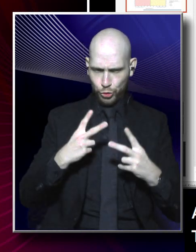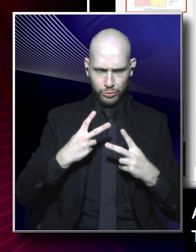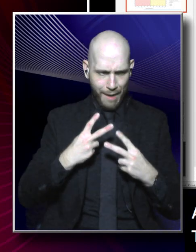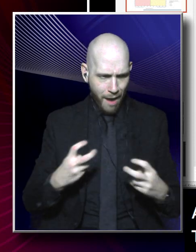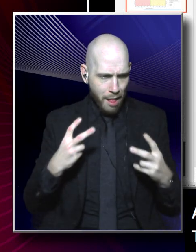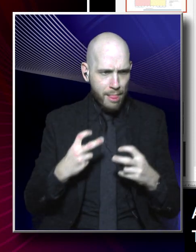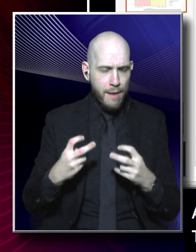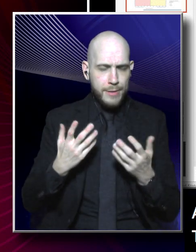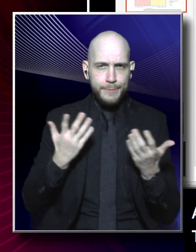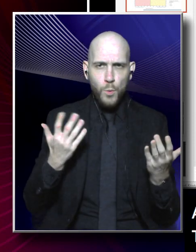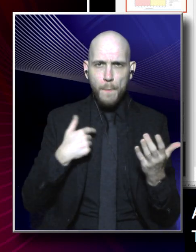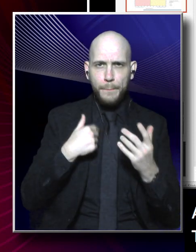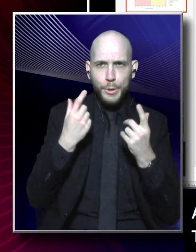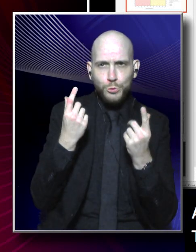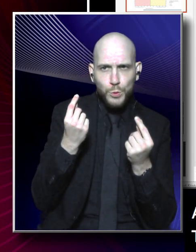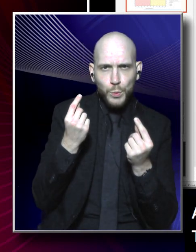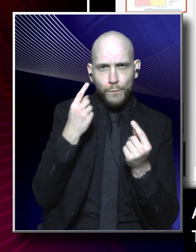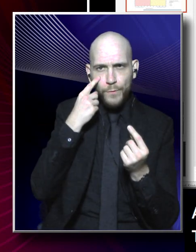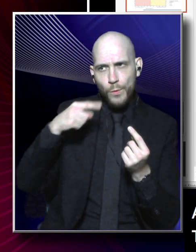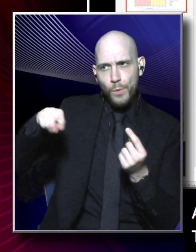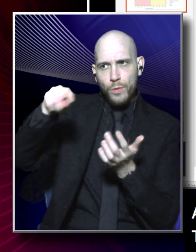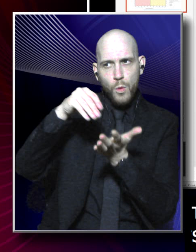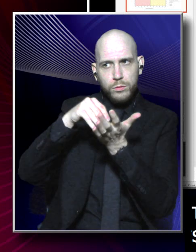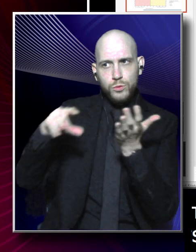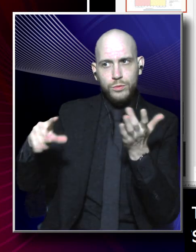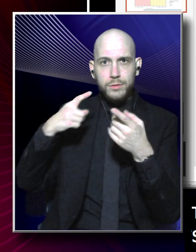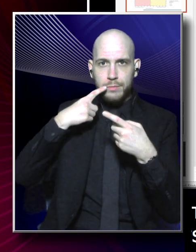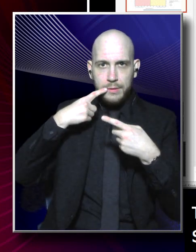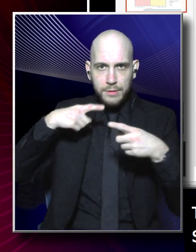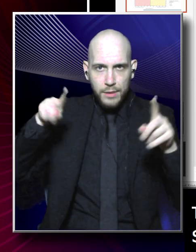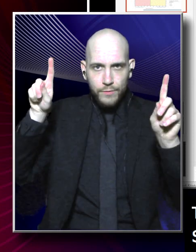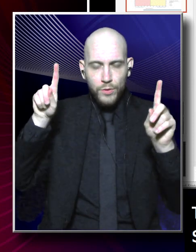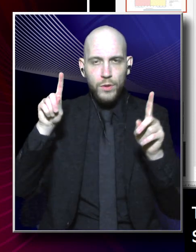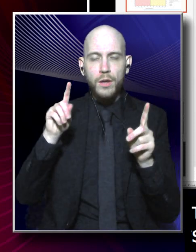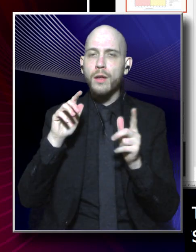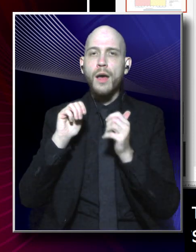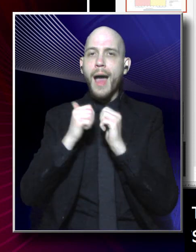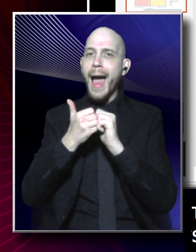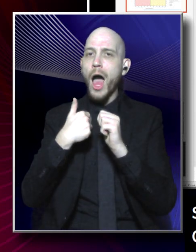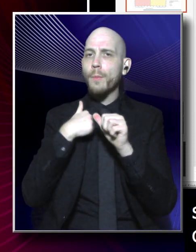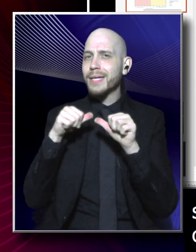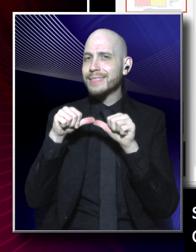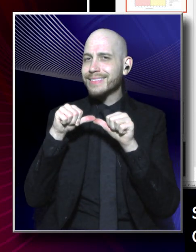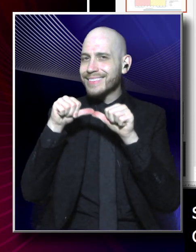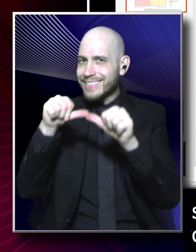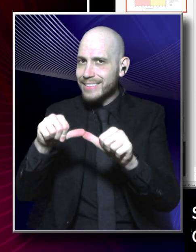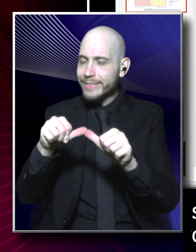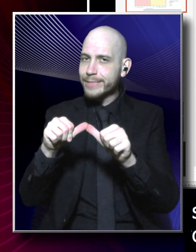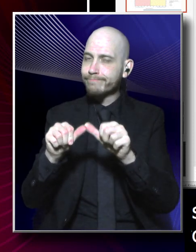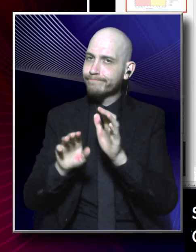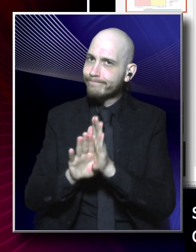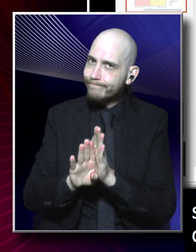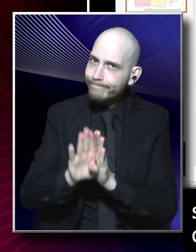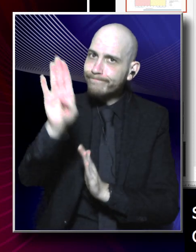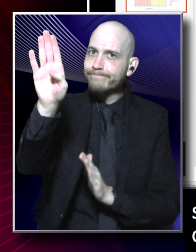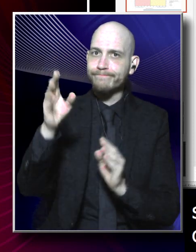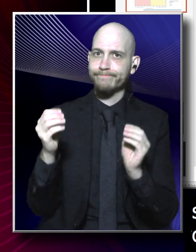these students, and what do I need to continue to do to continue to have growth with these success with these